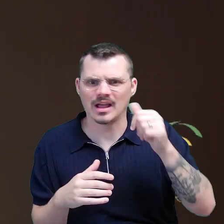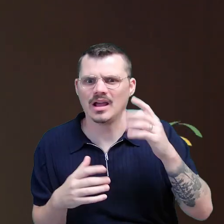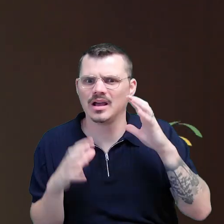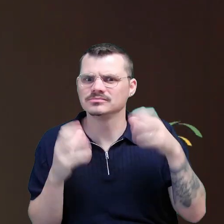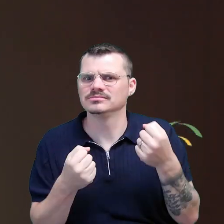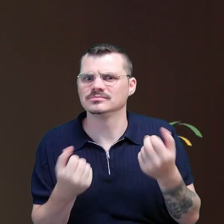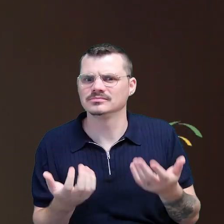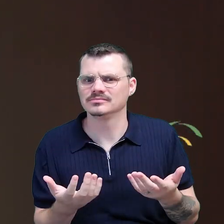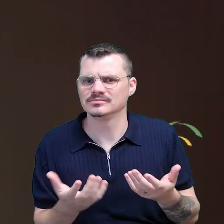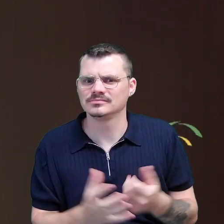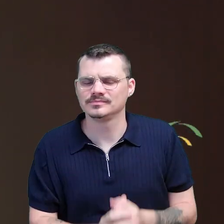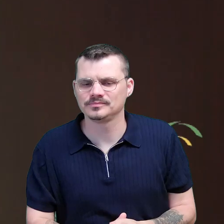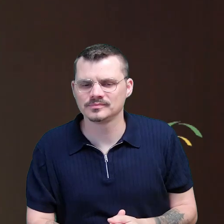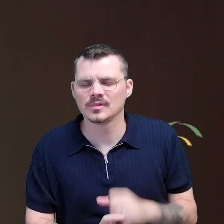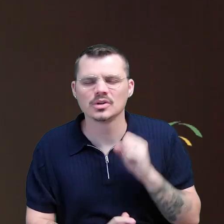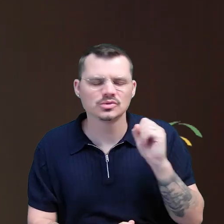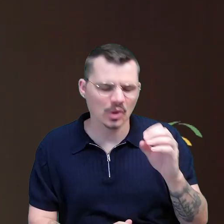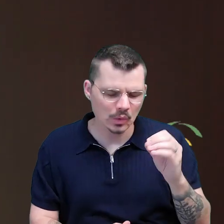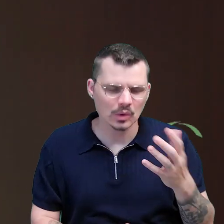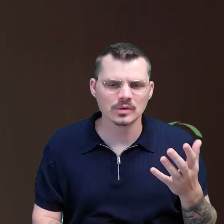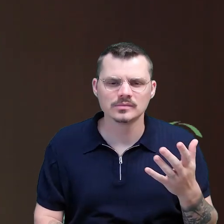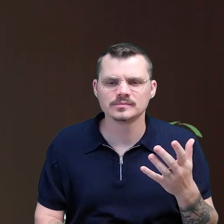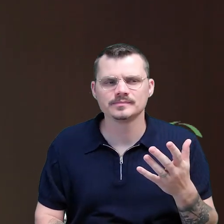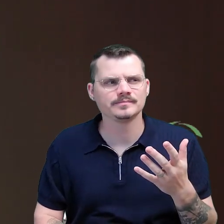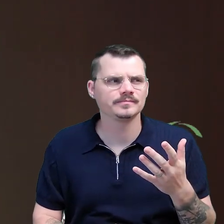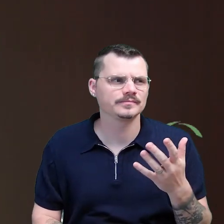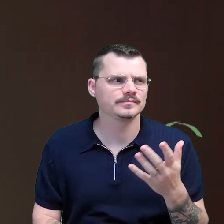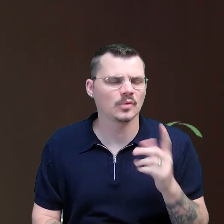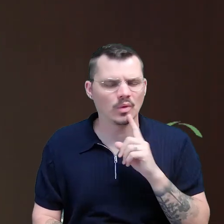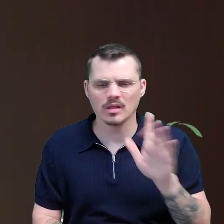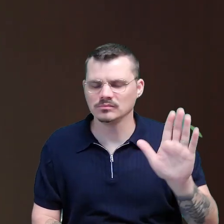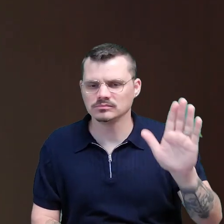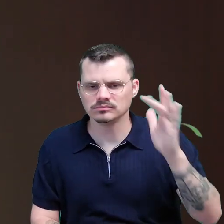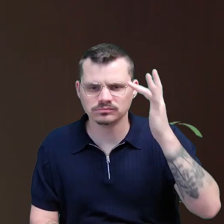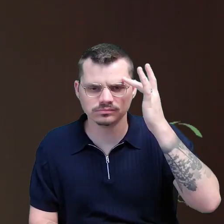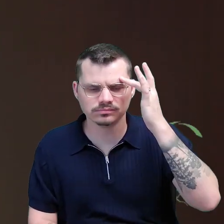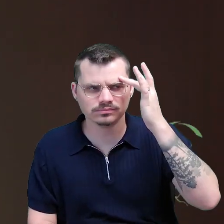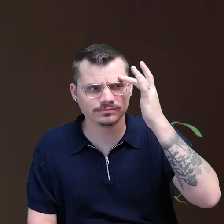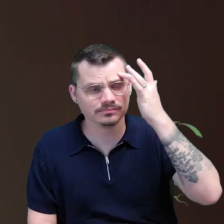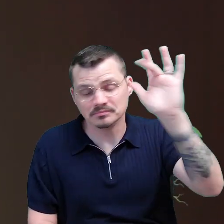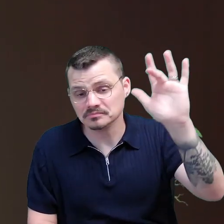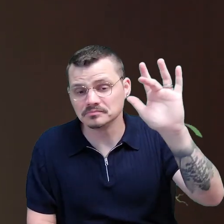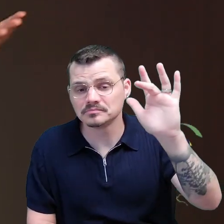So in just a kind of a brilliant